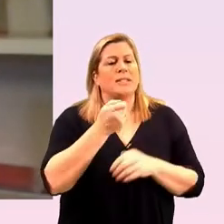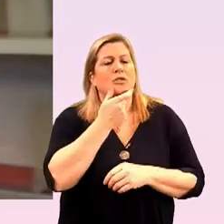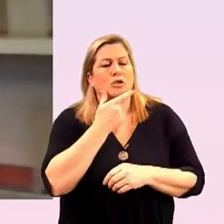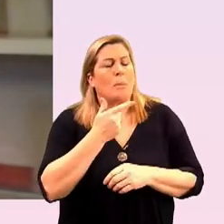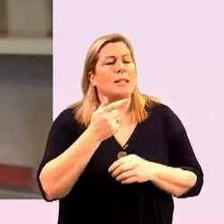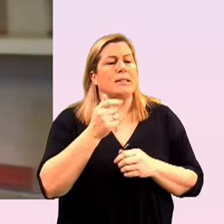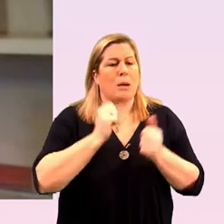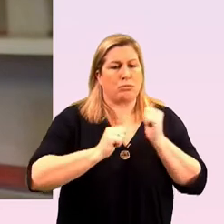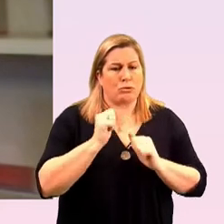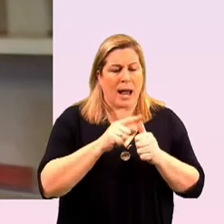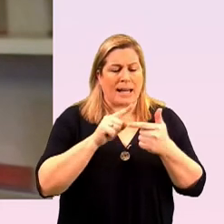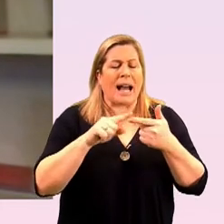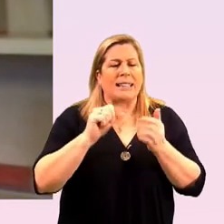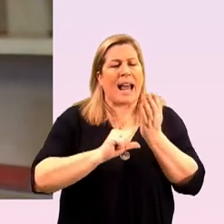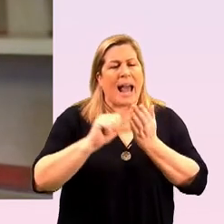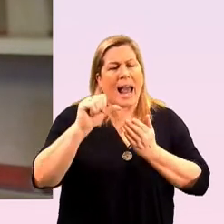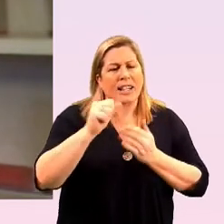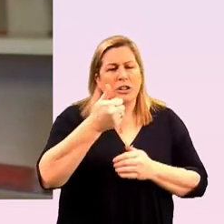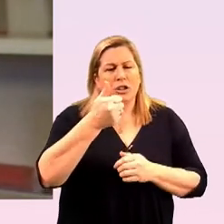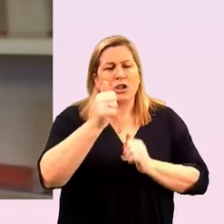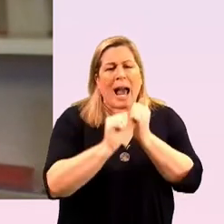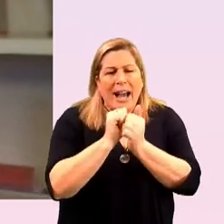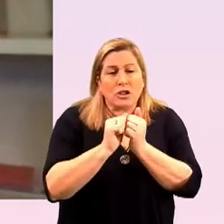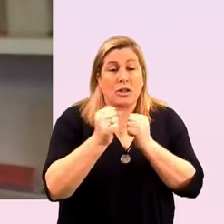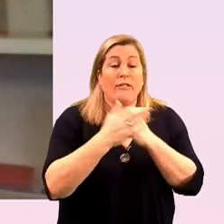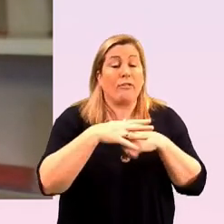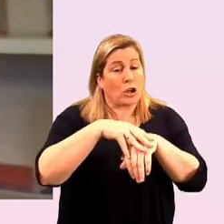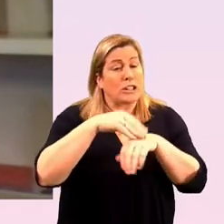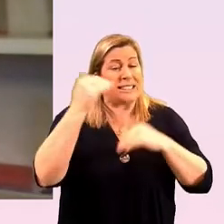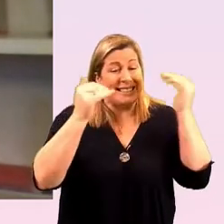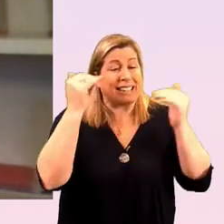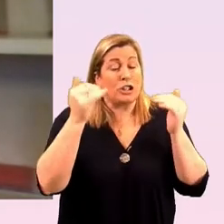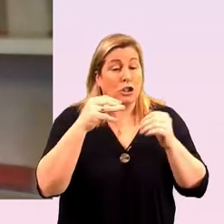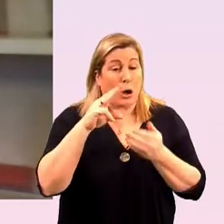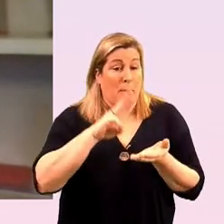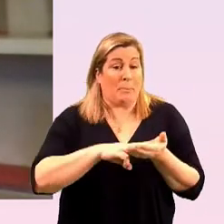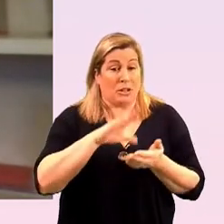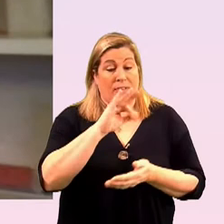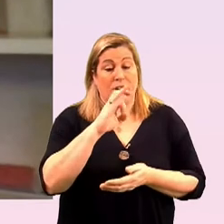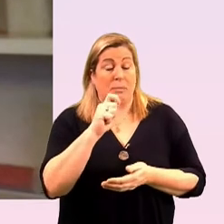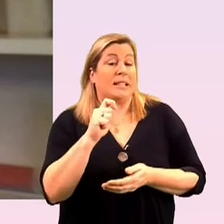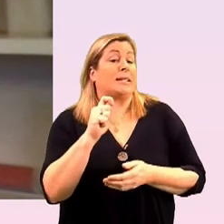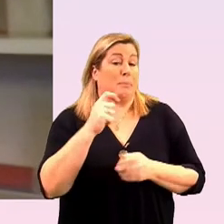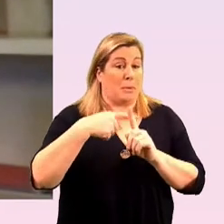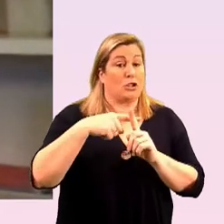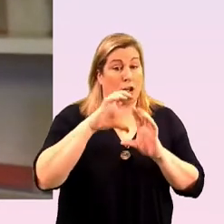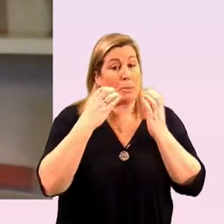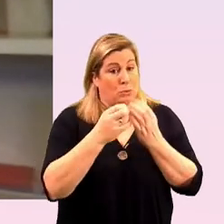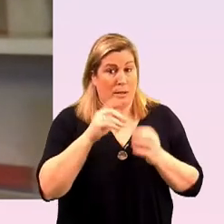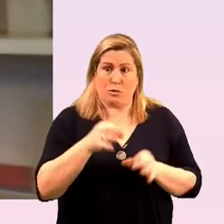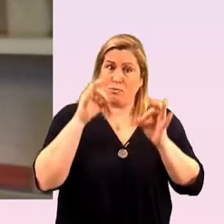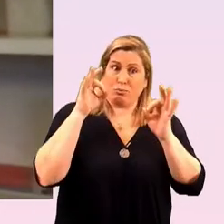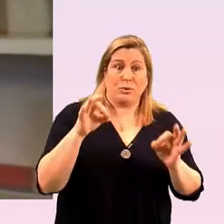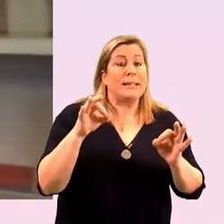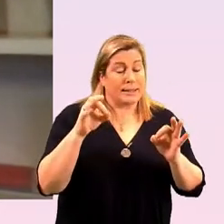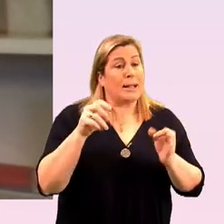Age Action last year, which, you know, was for senior members of the LGBT plus community. And, you know, and that was great. And that was